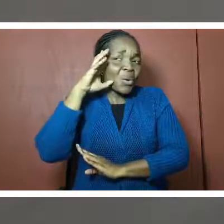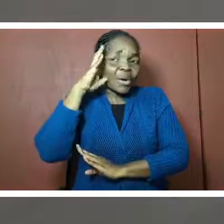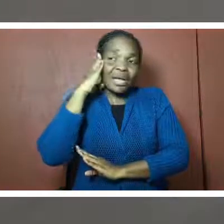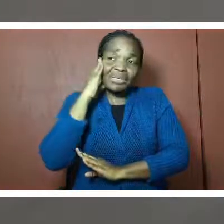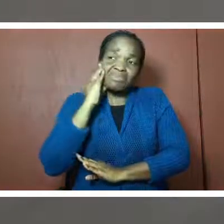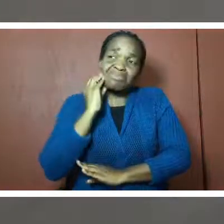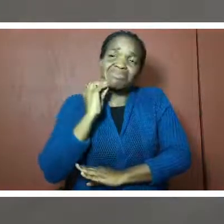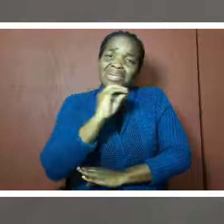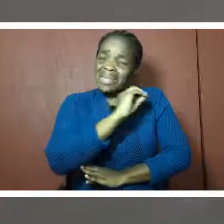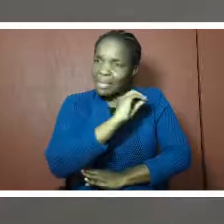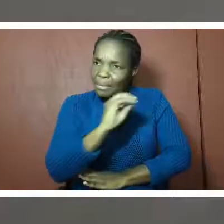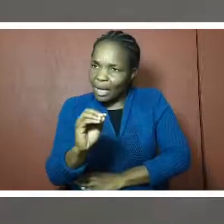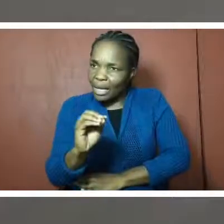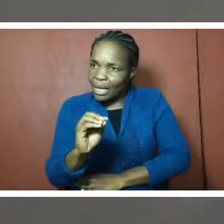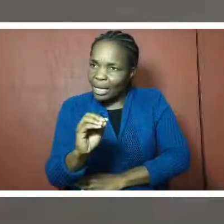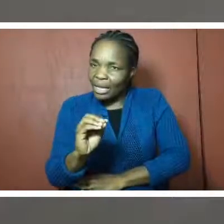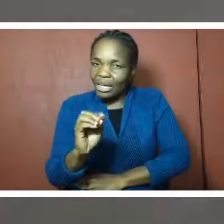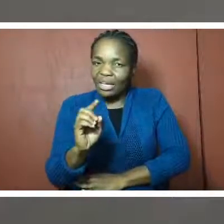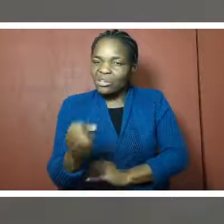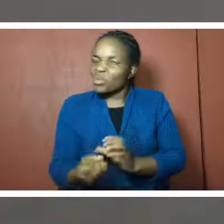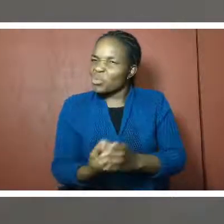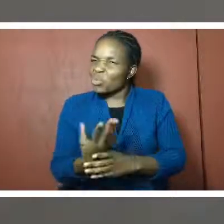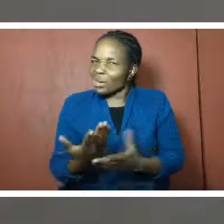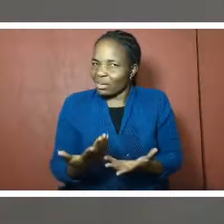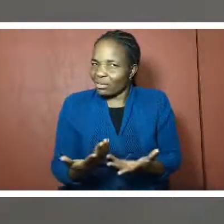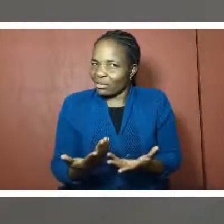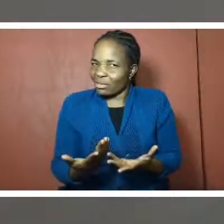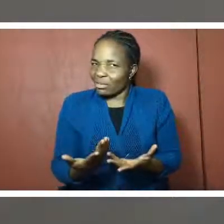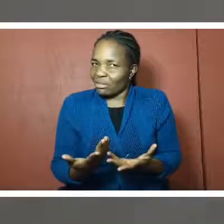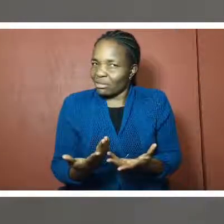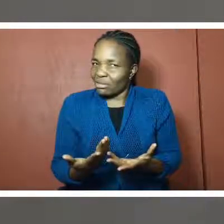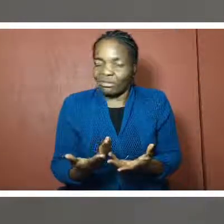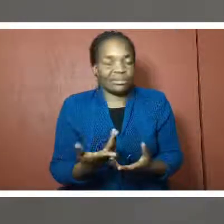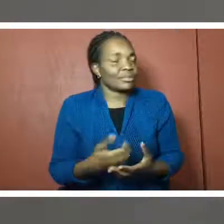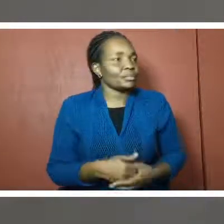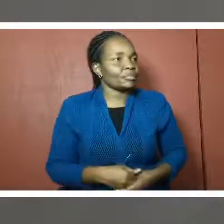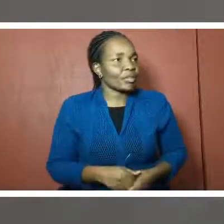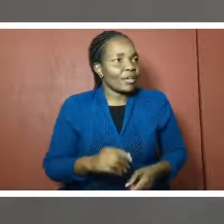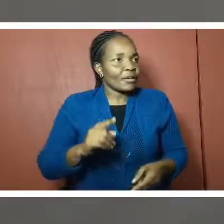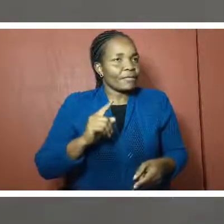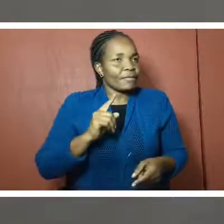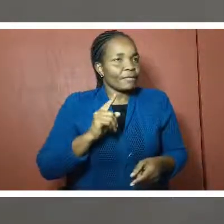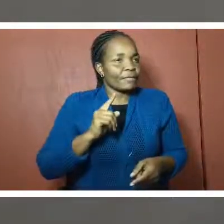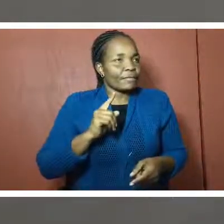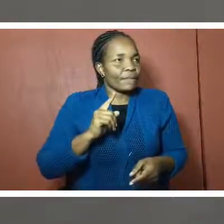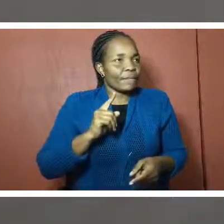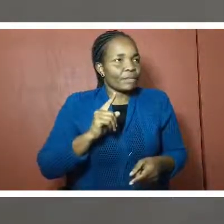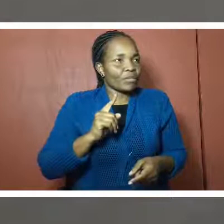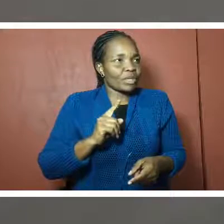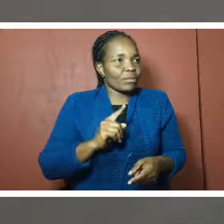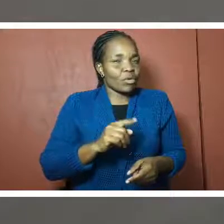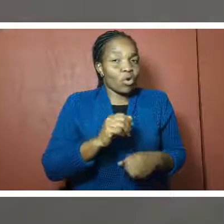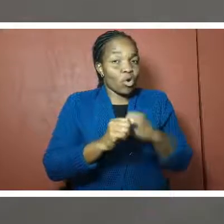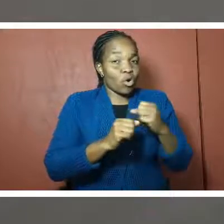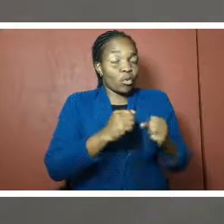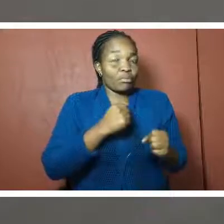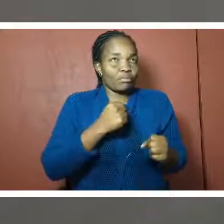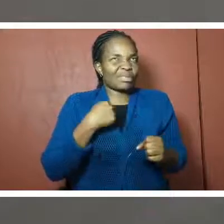you a lot of money at the beginning. Yeah. So I were working. I finished with the age of